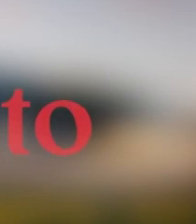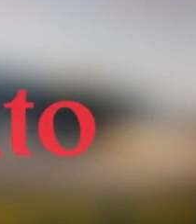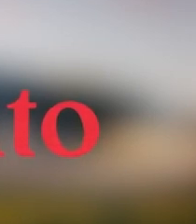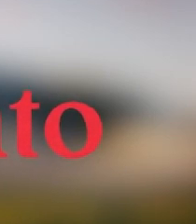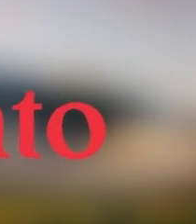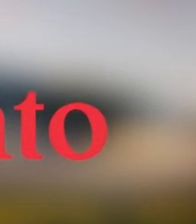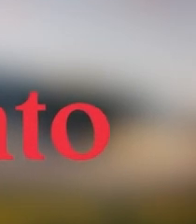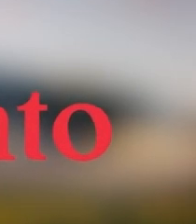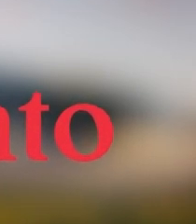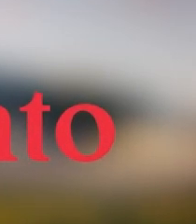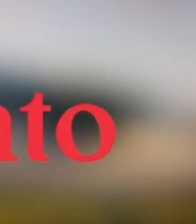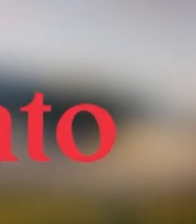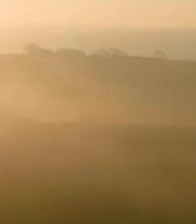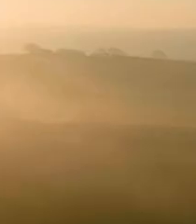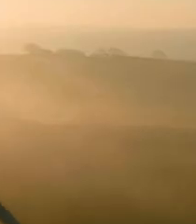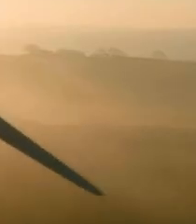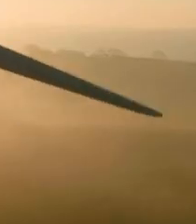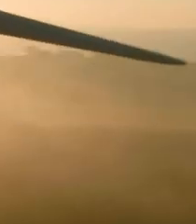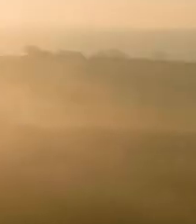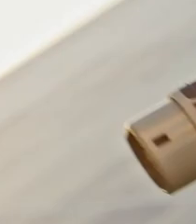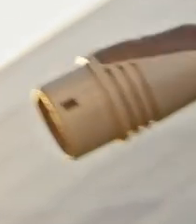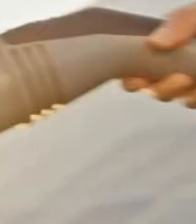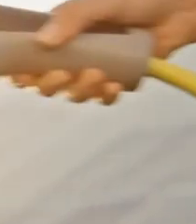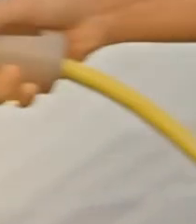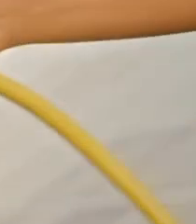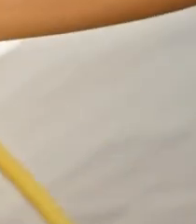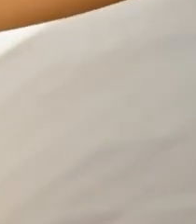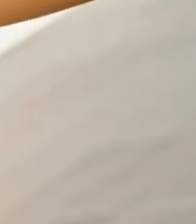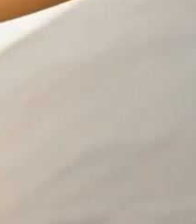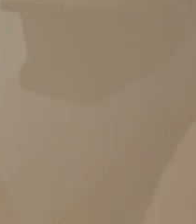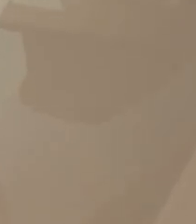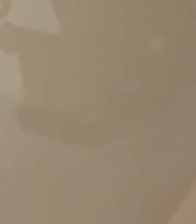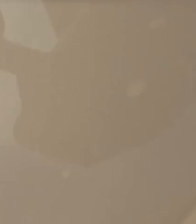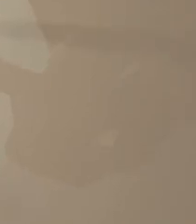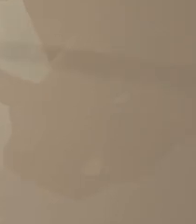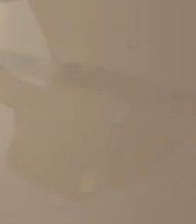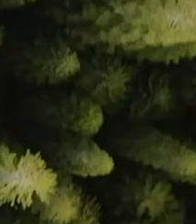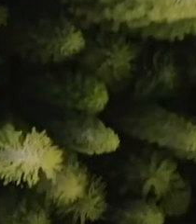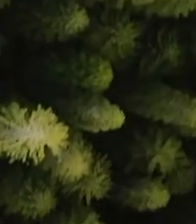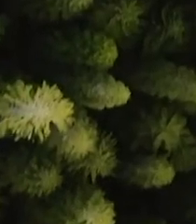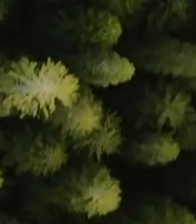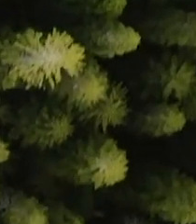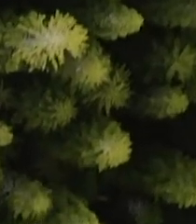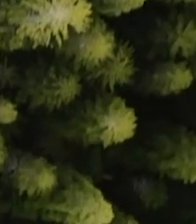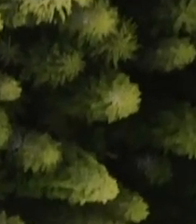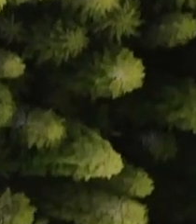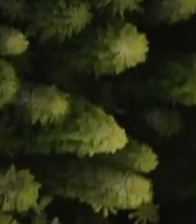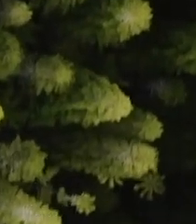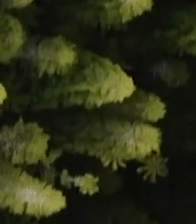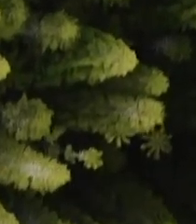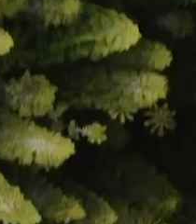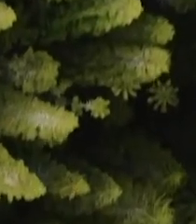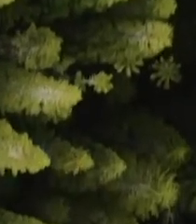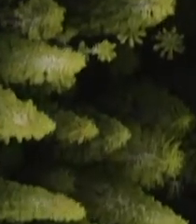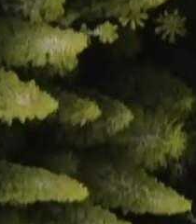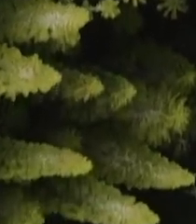our principles and our ways of working. Our philosophy is that every step we take consciously with